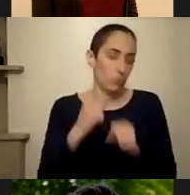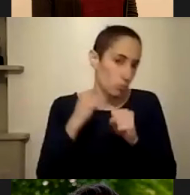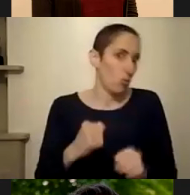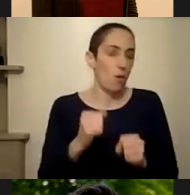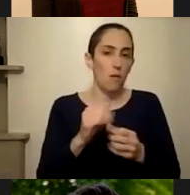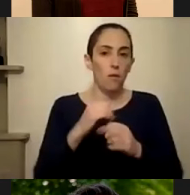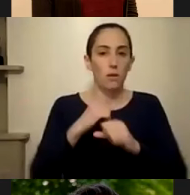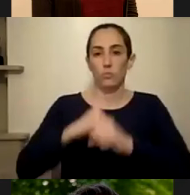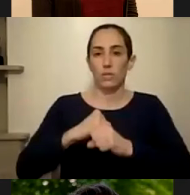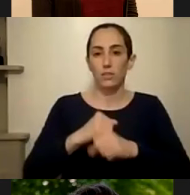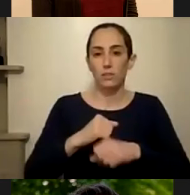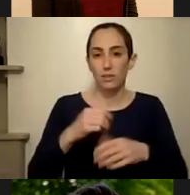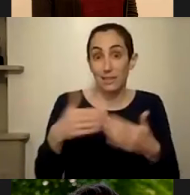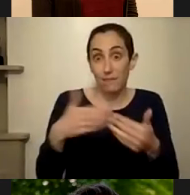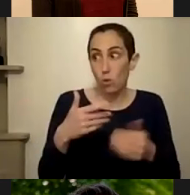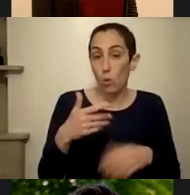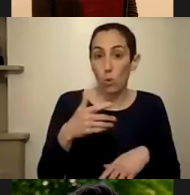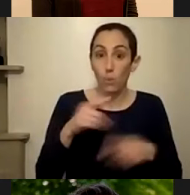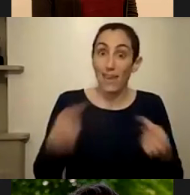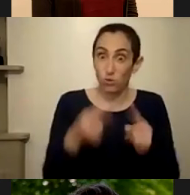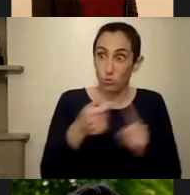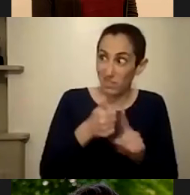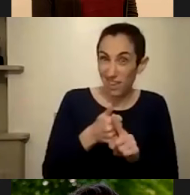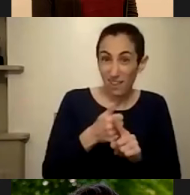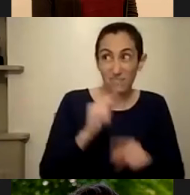a severe optic nerve injury.